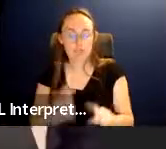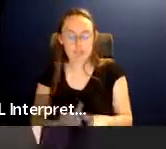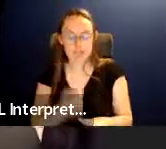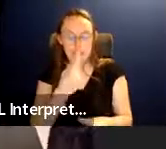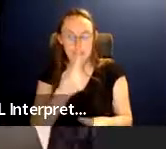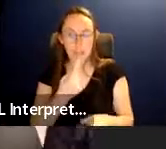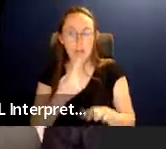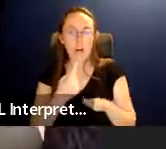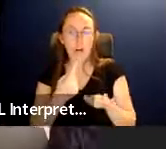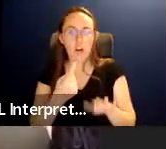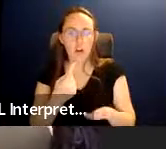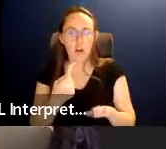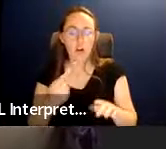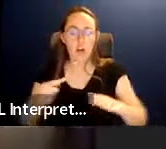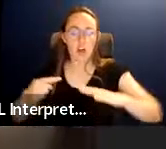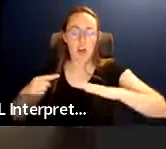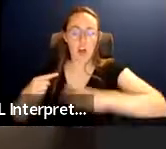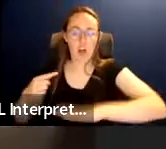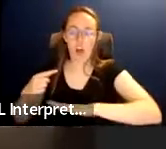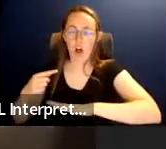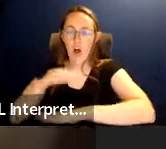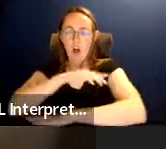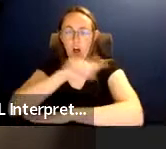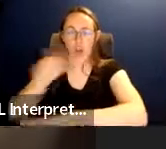going to take my second short piece.